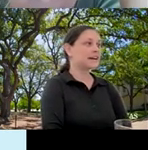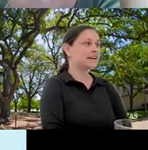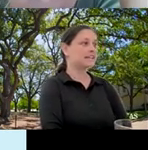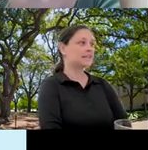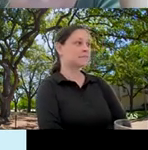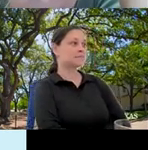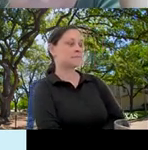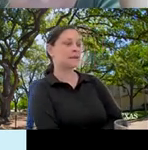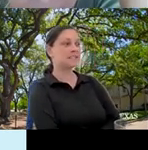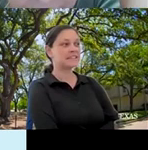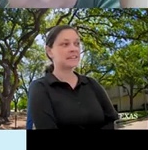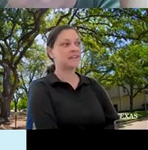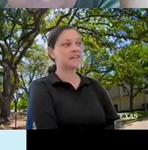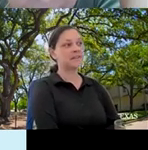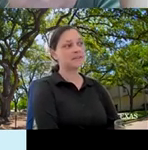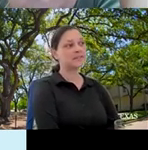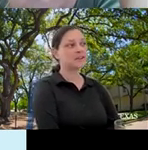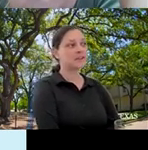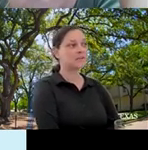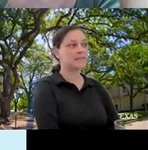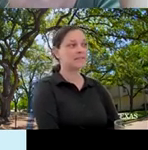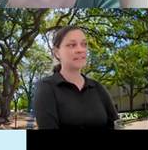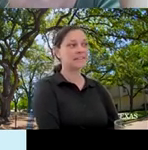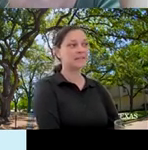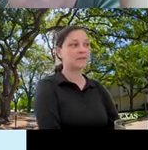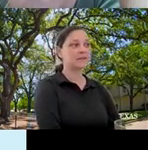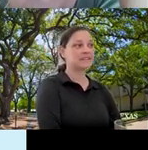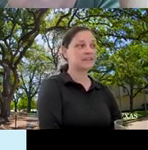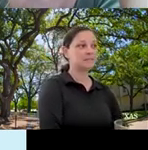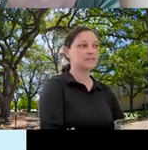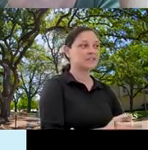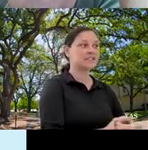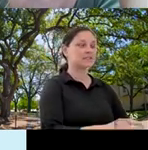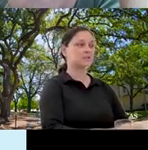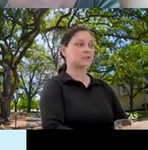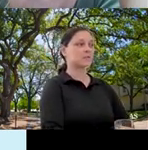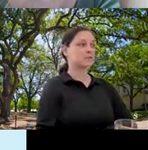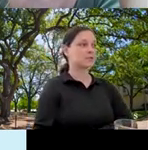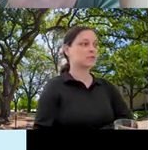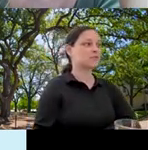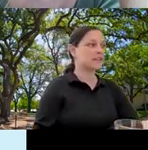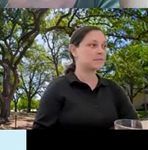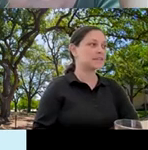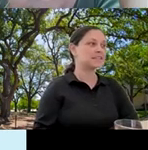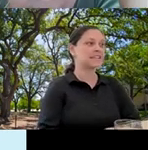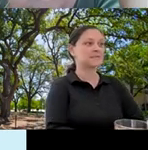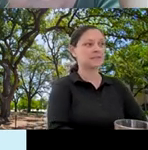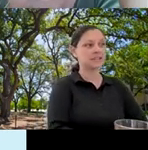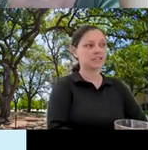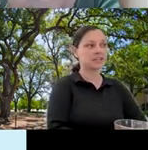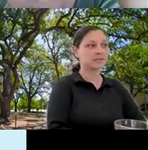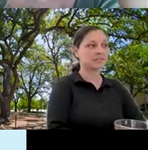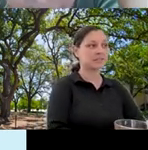Number 9, parents and caregivers are thriving in a community that enriches the social, emotional development